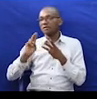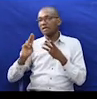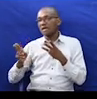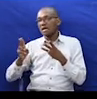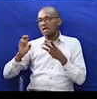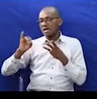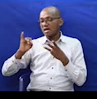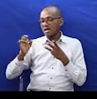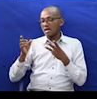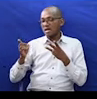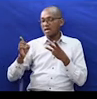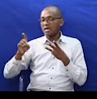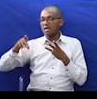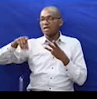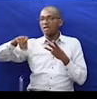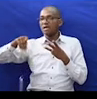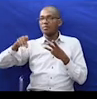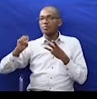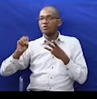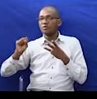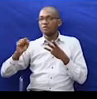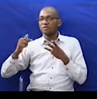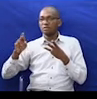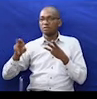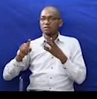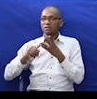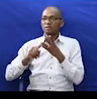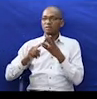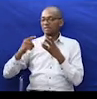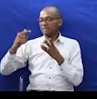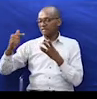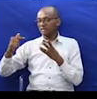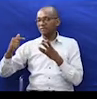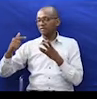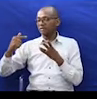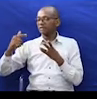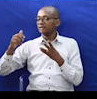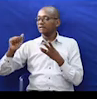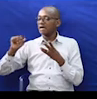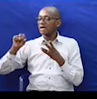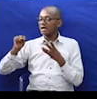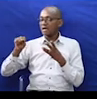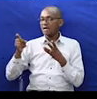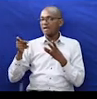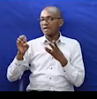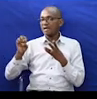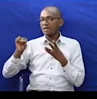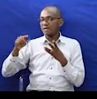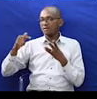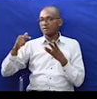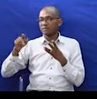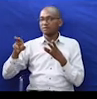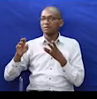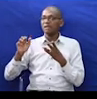the last 3, TOA, it means T stands for tangent, O stands for opposite,